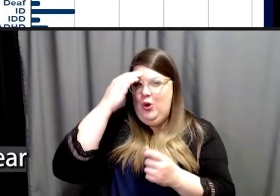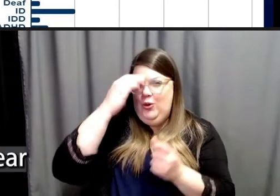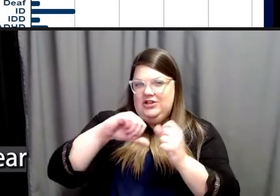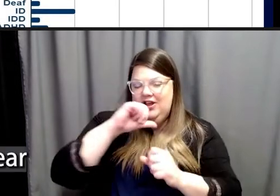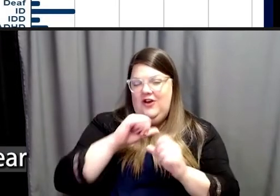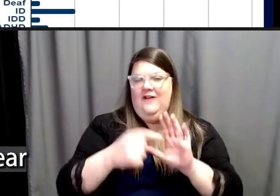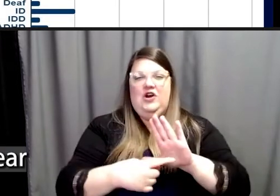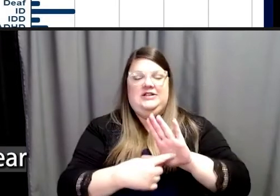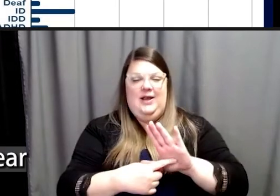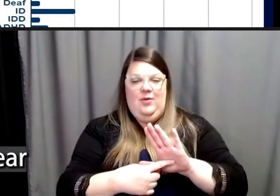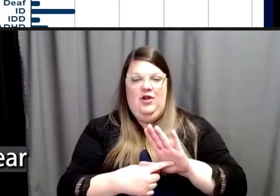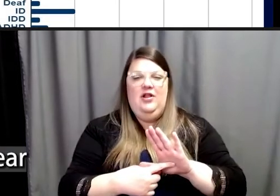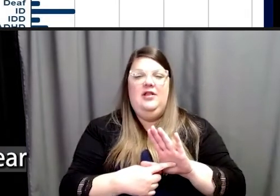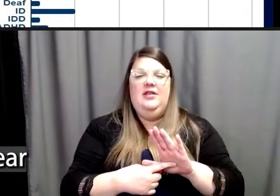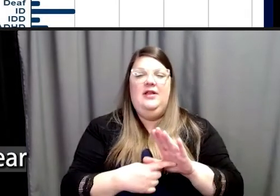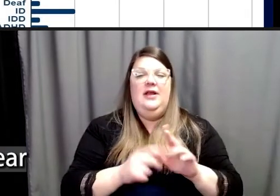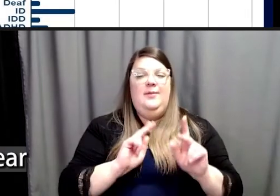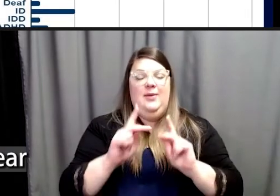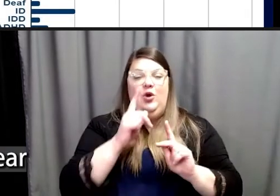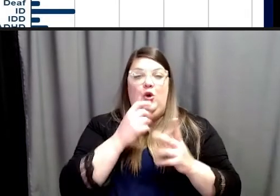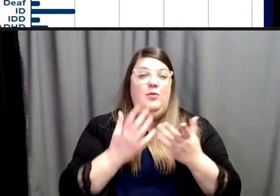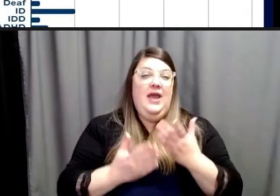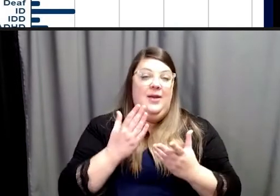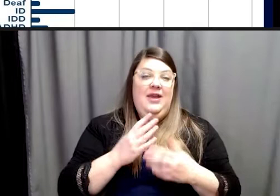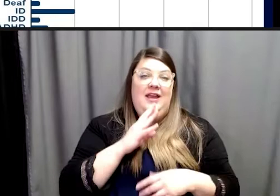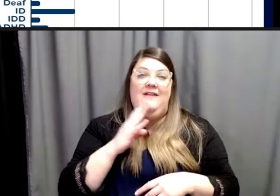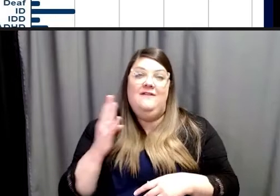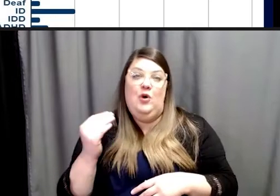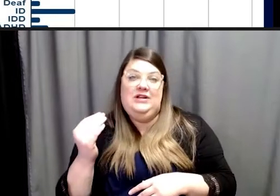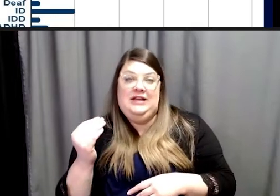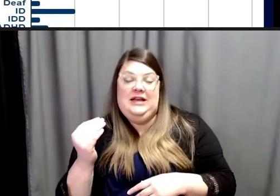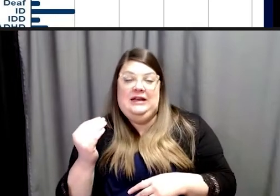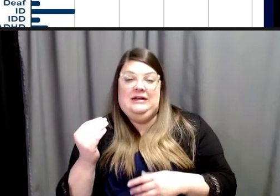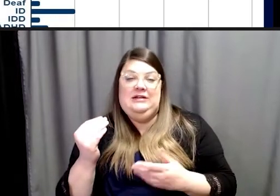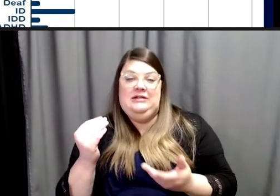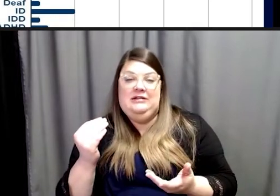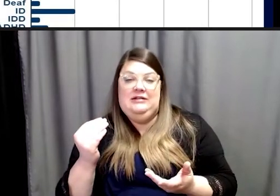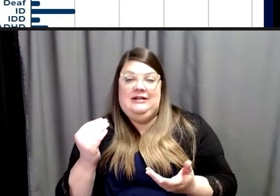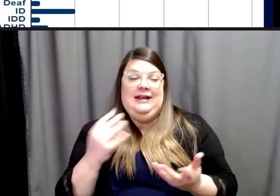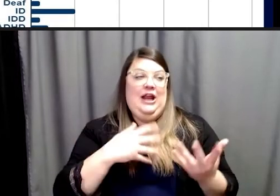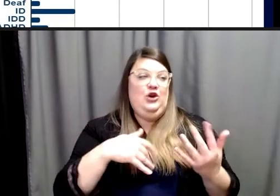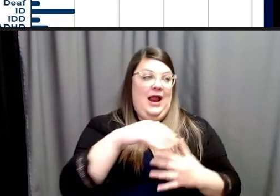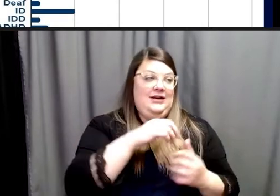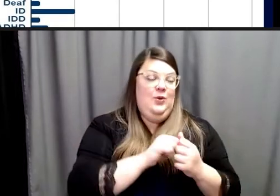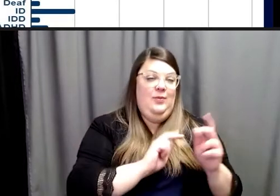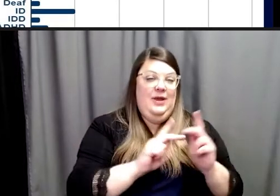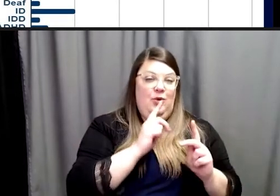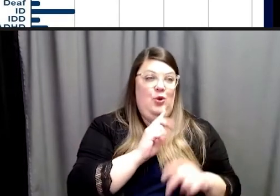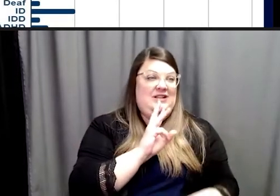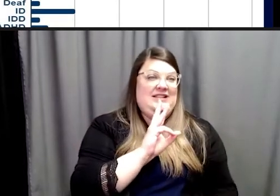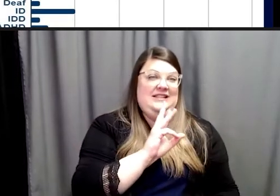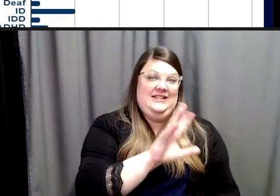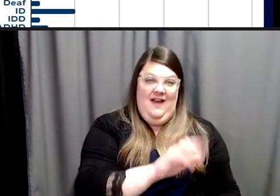for example, people who may be 14 years old interacting with a person who is 65 years